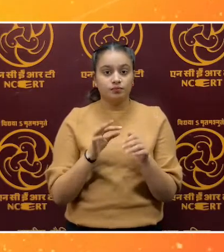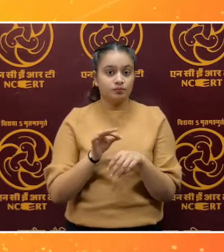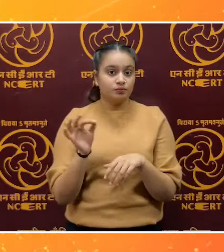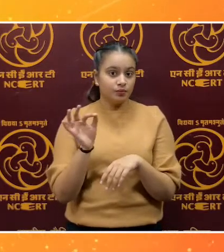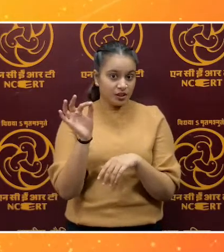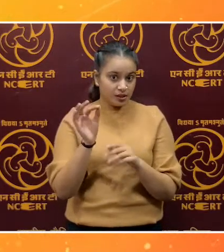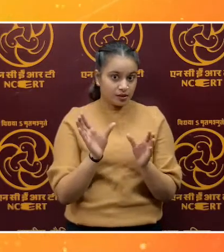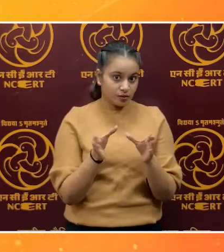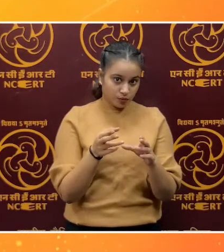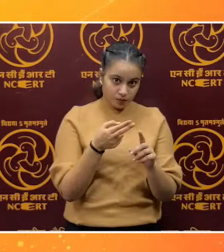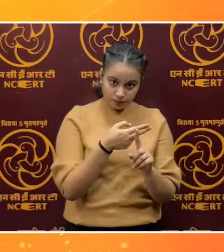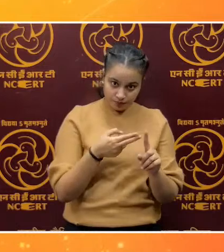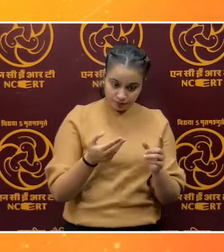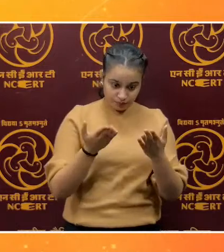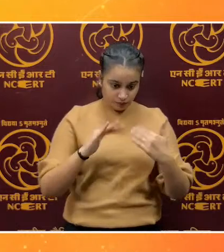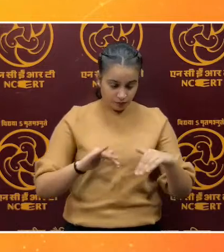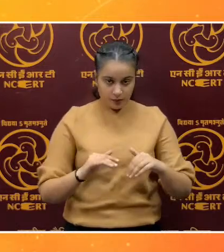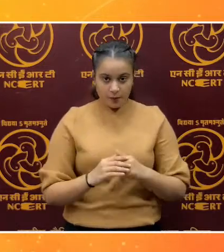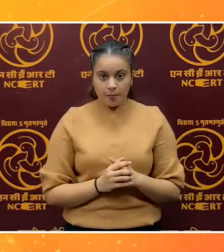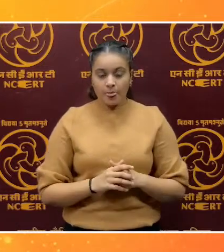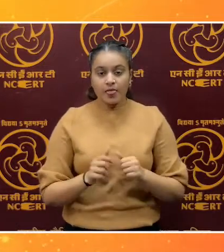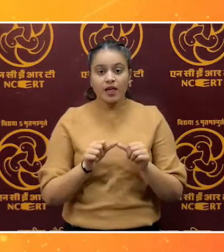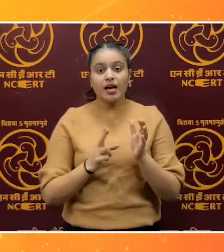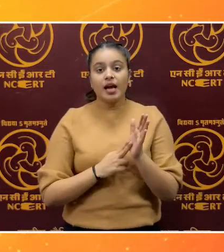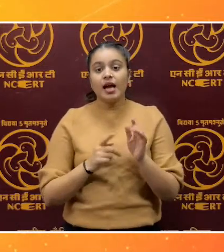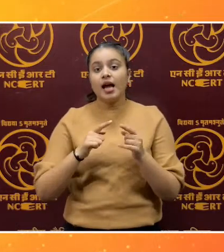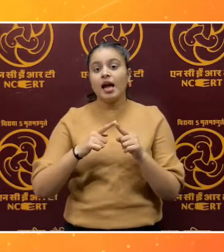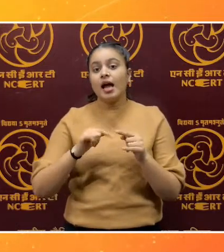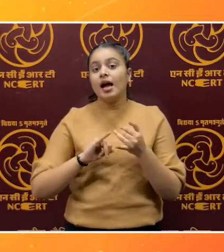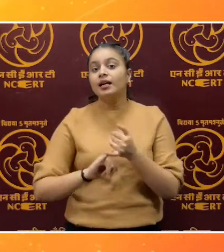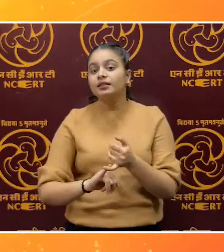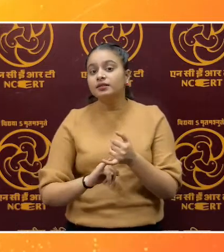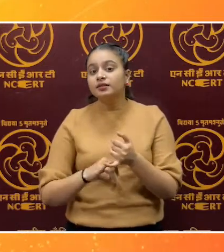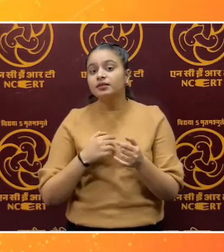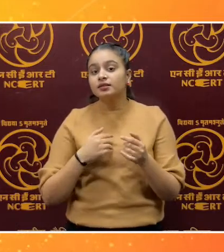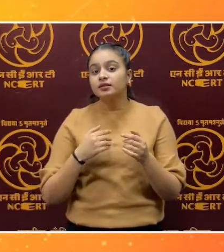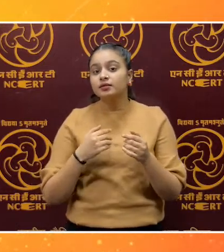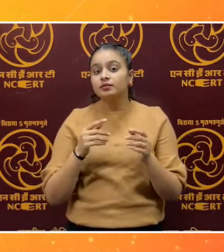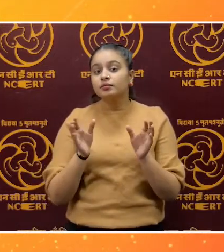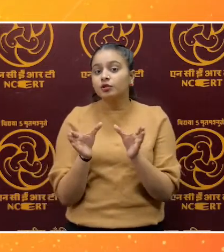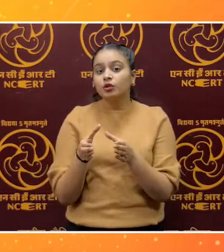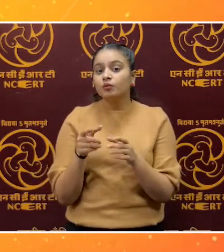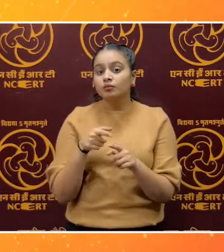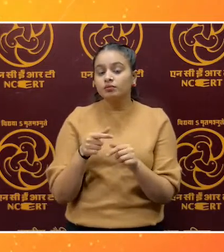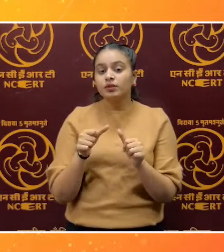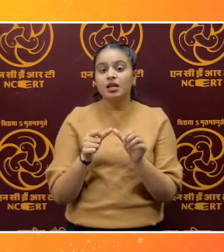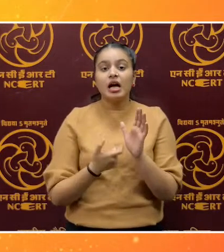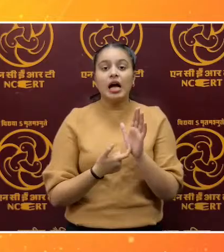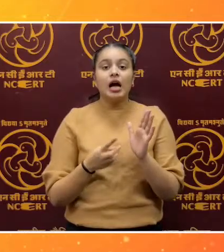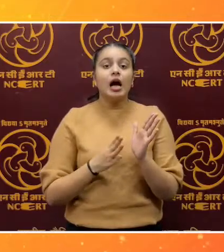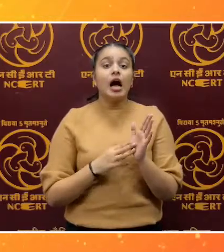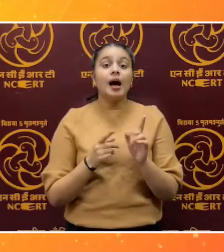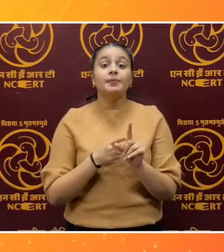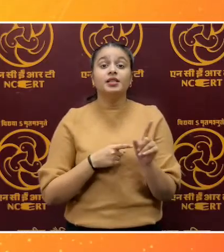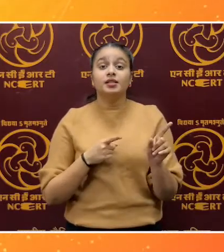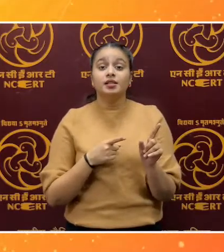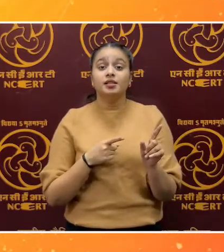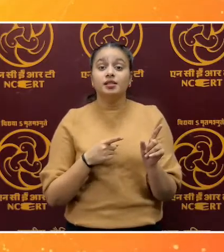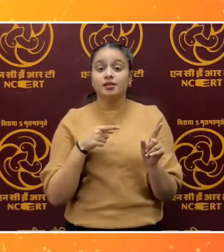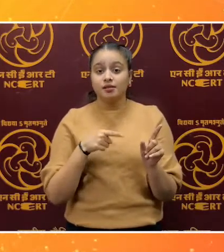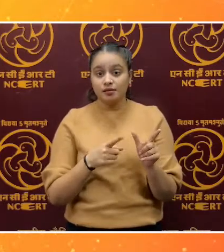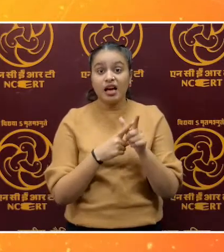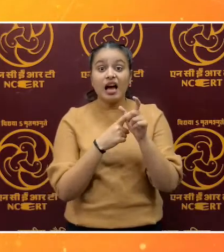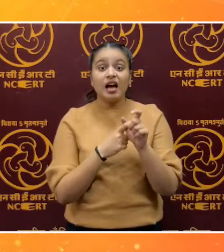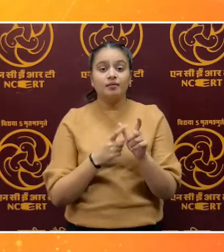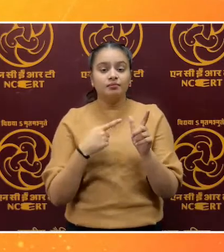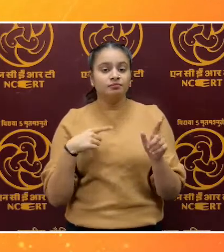the flowers. And dash of ants is moving towards the anthill. Army of ants. Army of anthills. They come as an